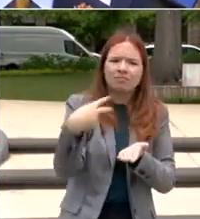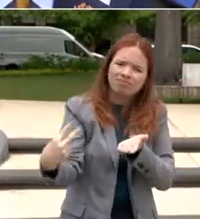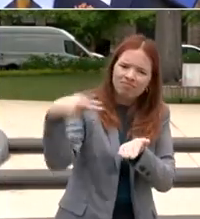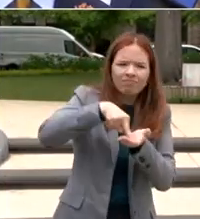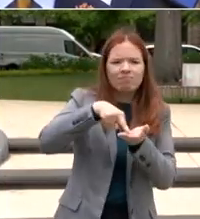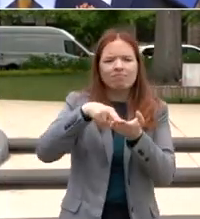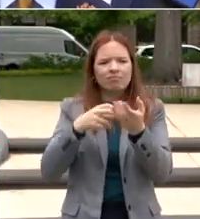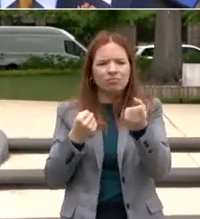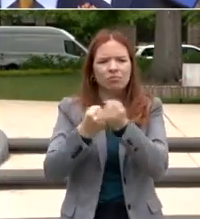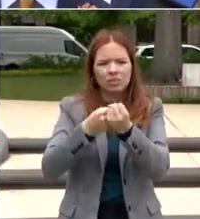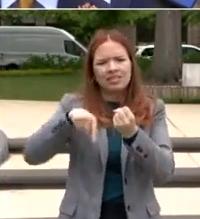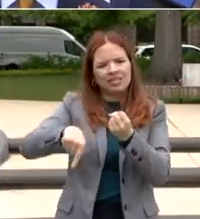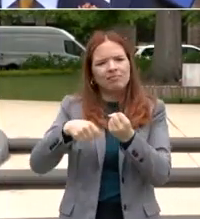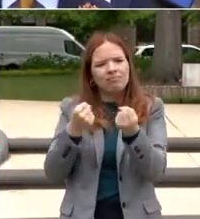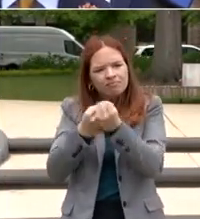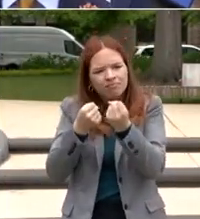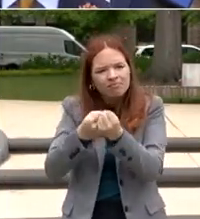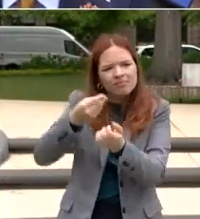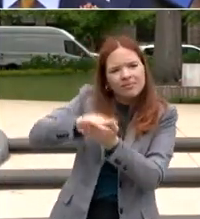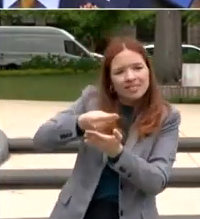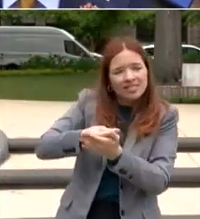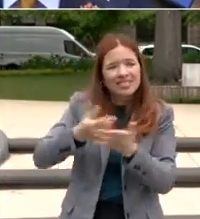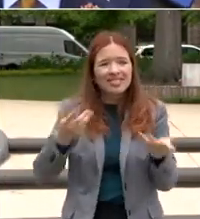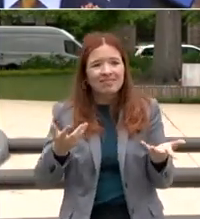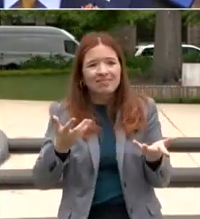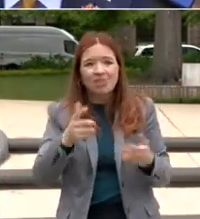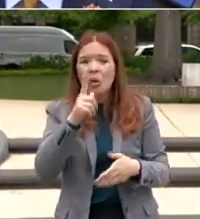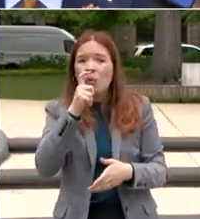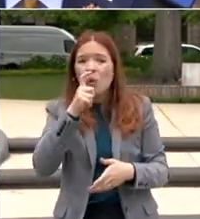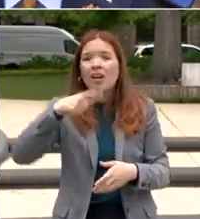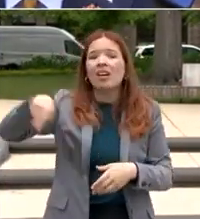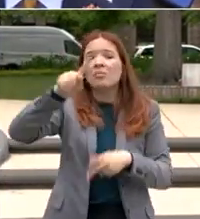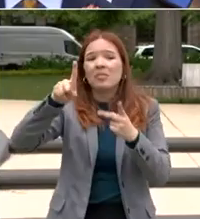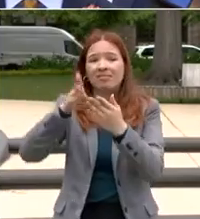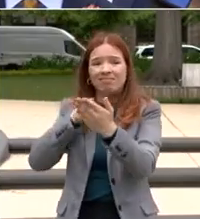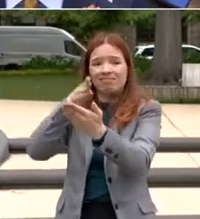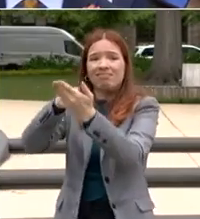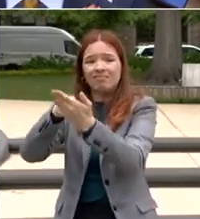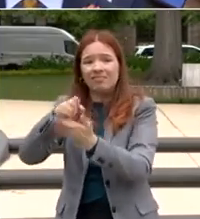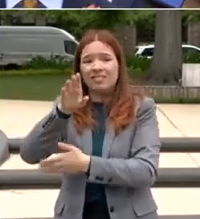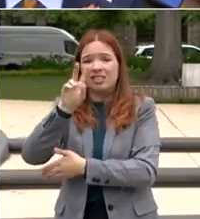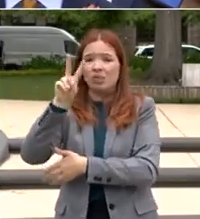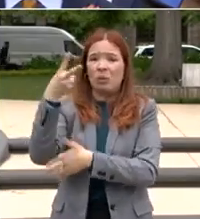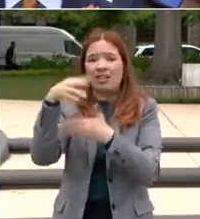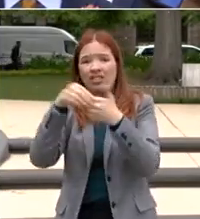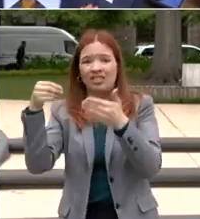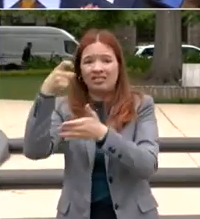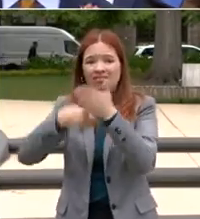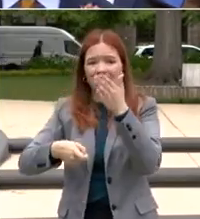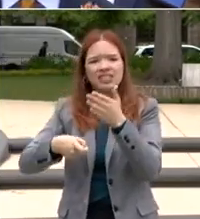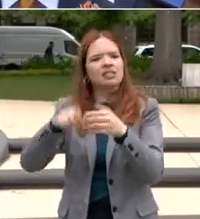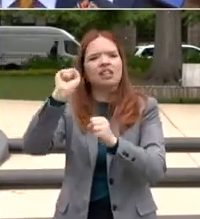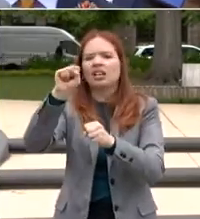funding and who are against this $2 surcharge that I think is going to be very negative for our city. Thank you very